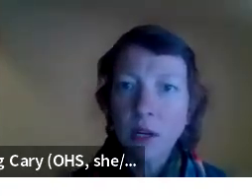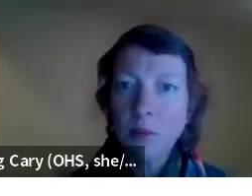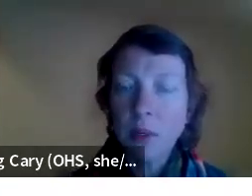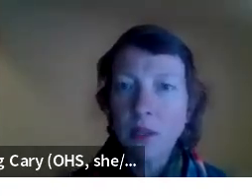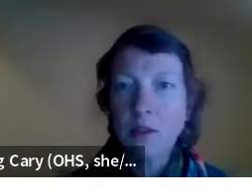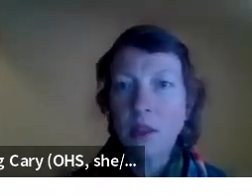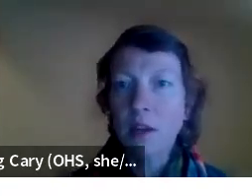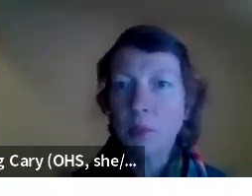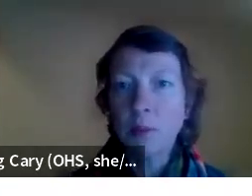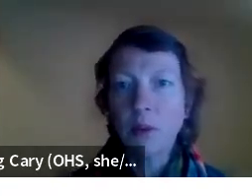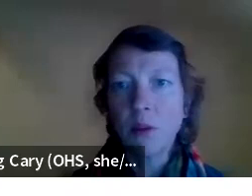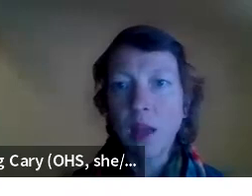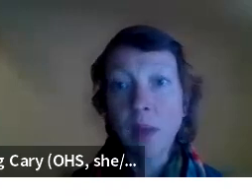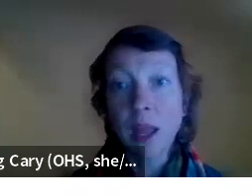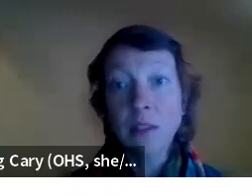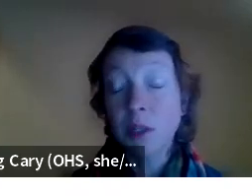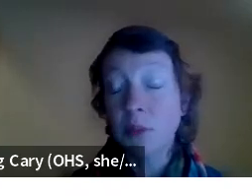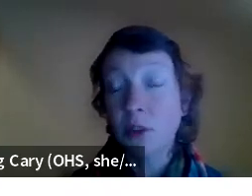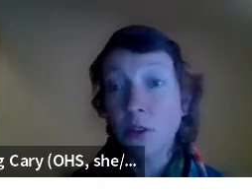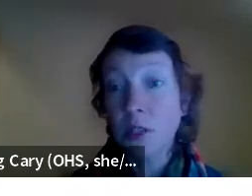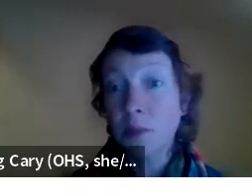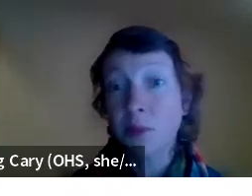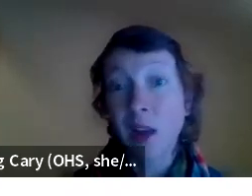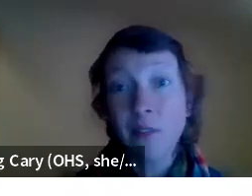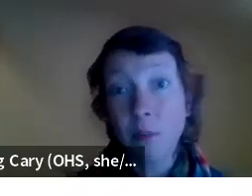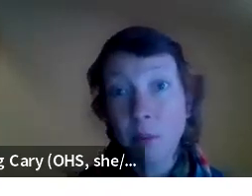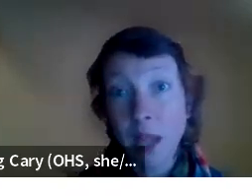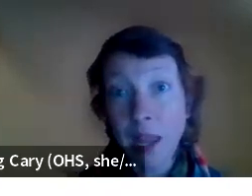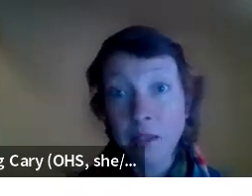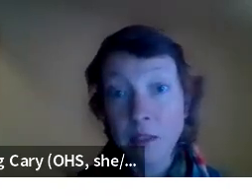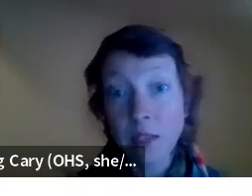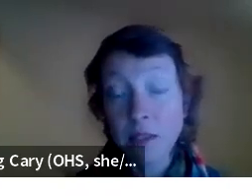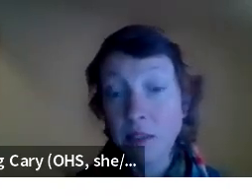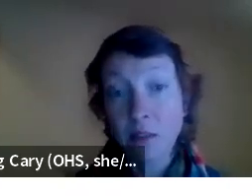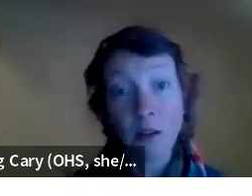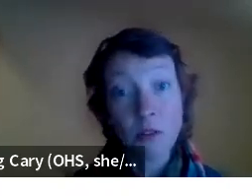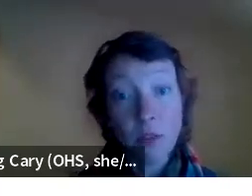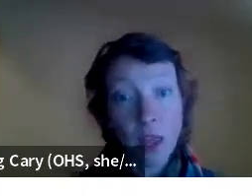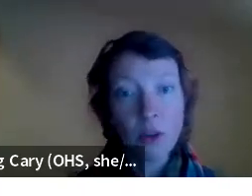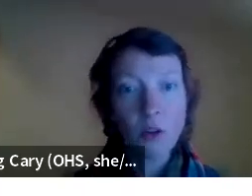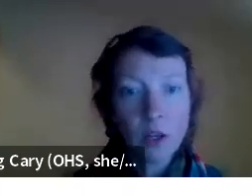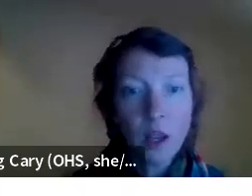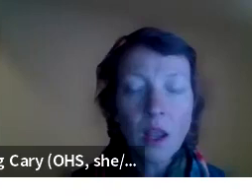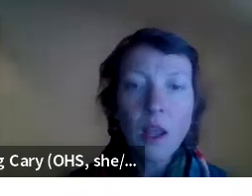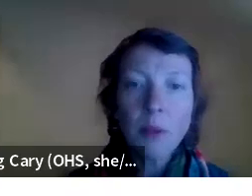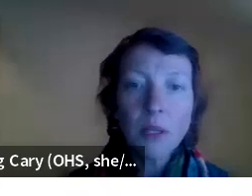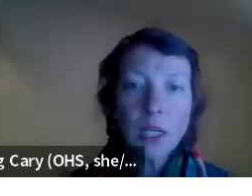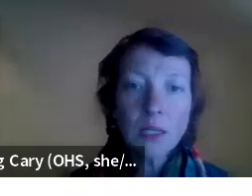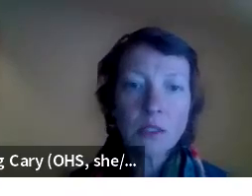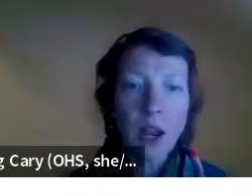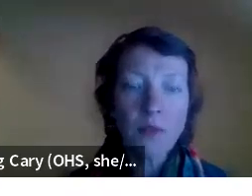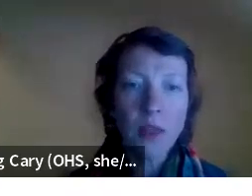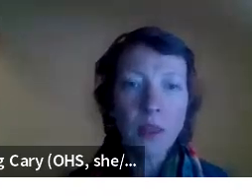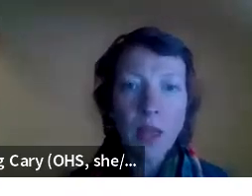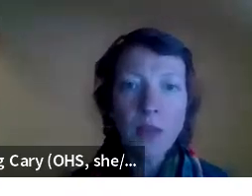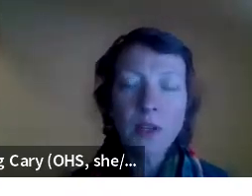in Oregon because there's a lot of people who have mild symptoms or no symptoms or haven't been able to access tests, and so they don't know they have COVID. But looking at